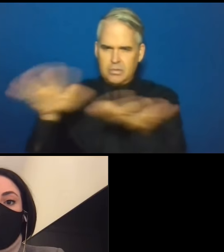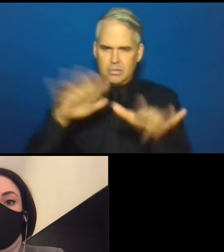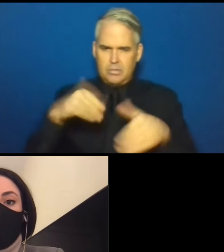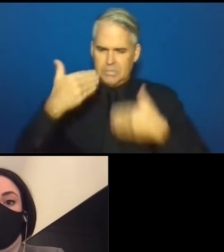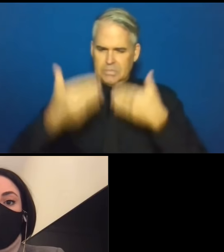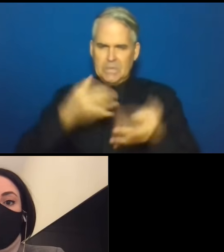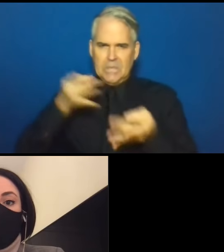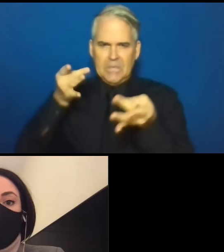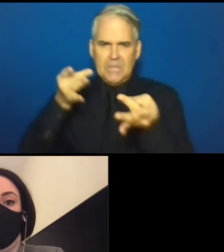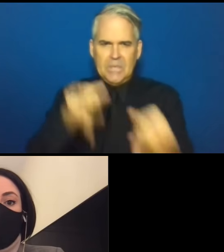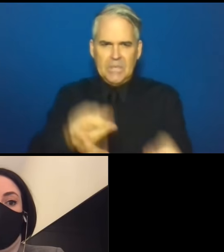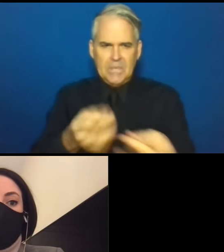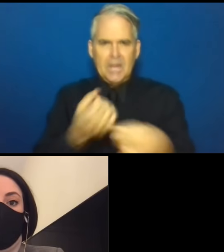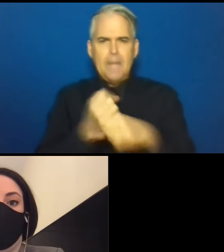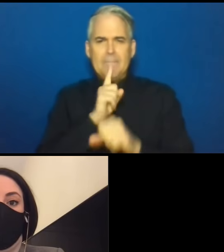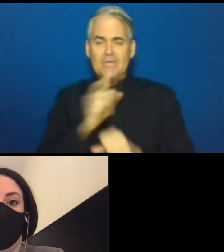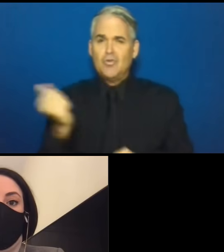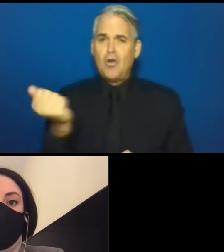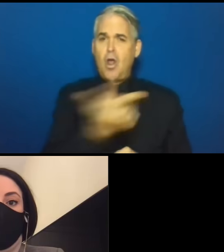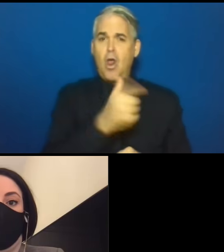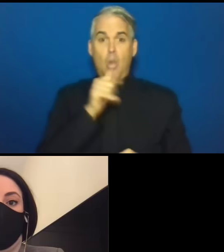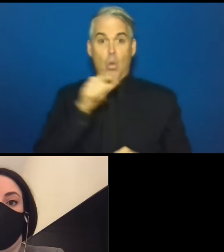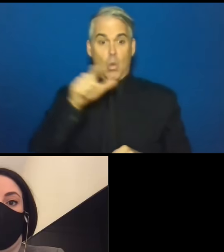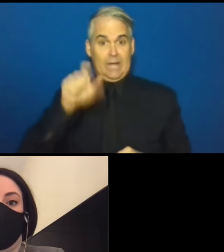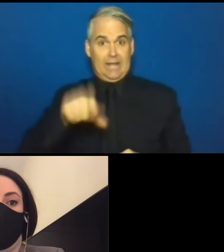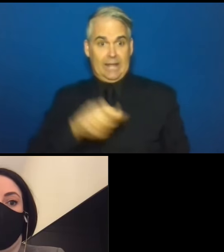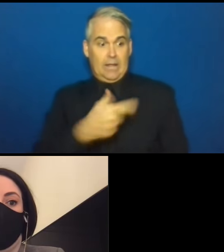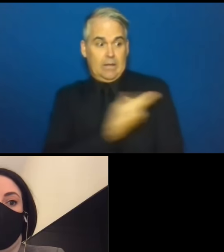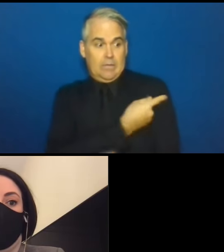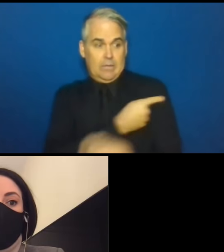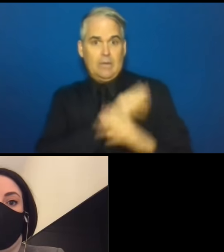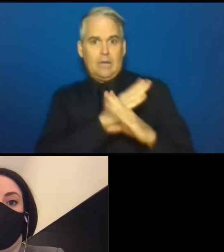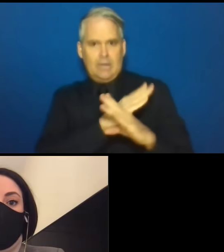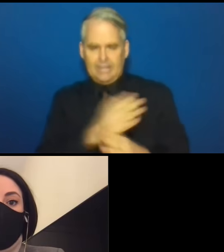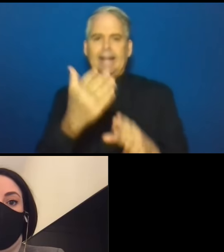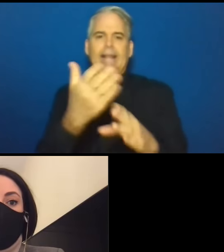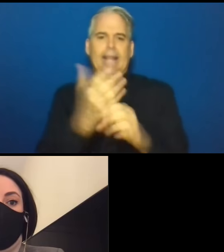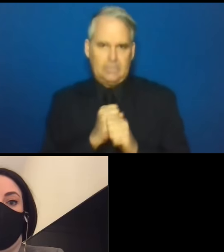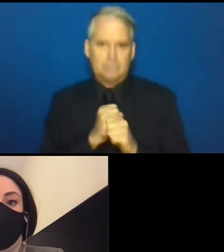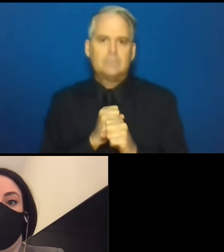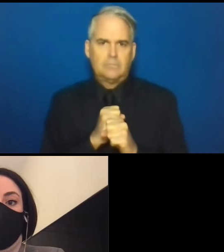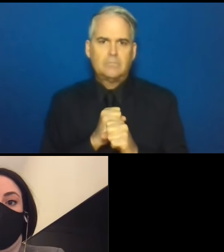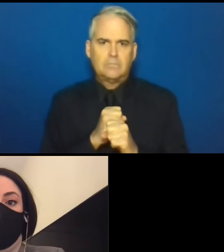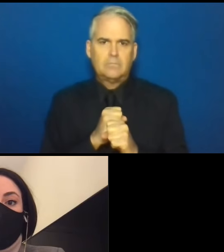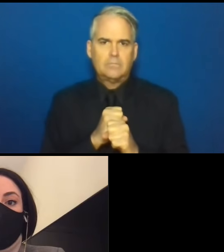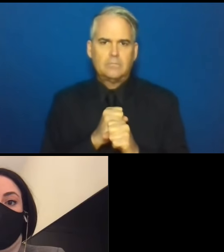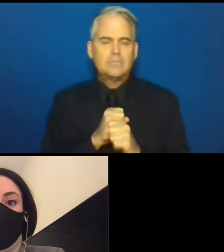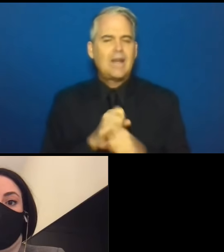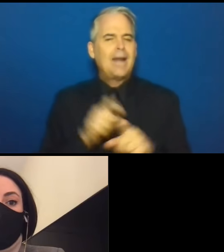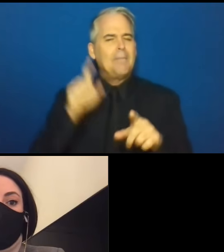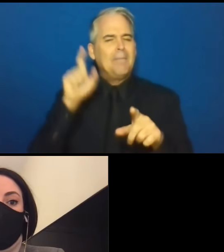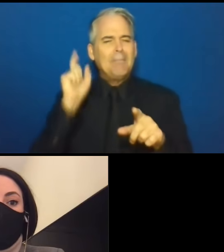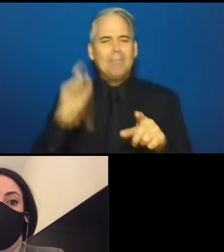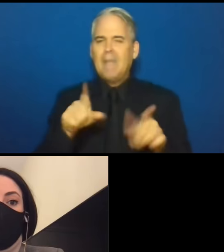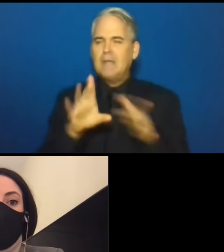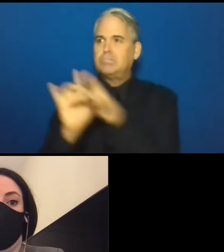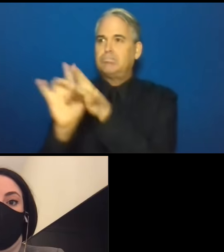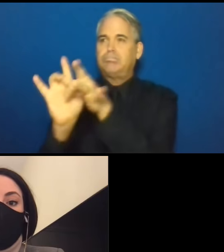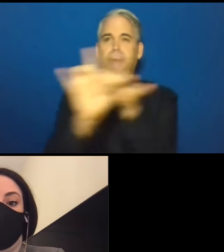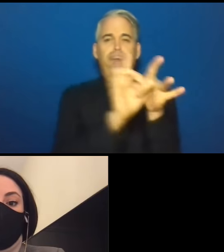to all of the people that need it in the most expeditious manner possible. And that needs to be done on a national basis. You cannot